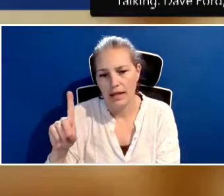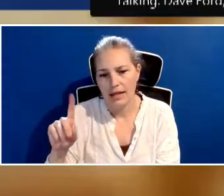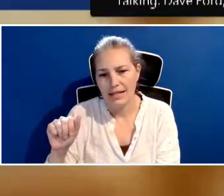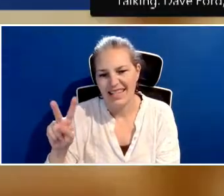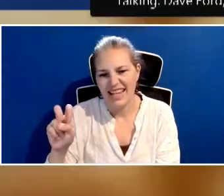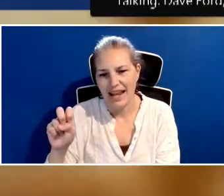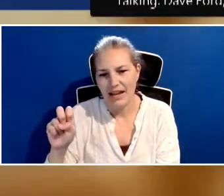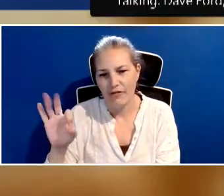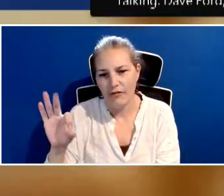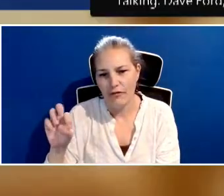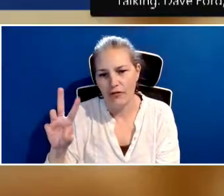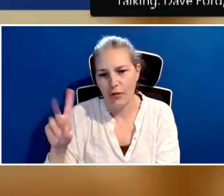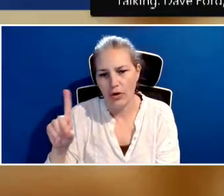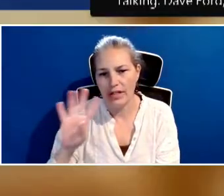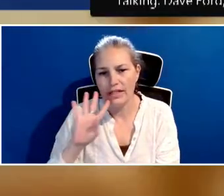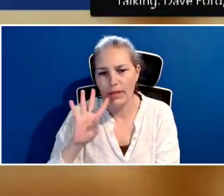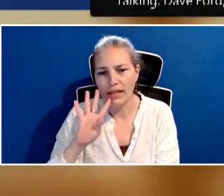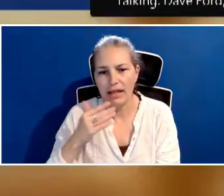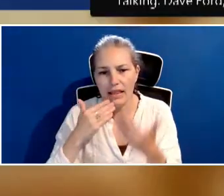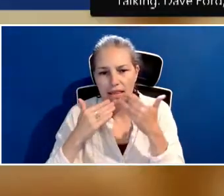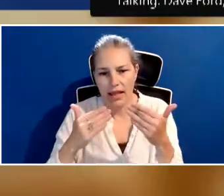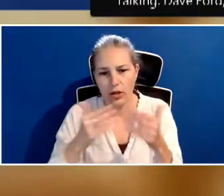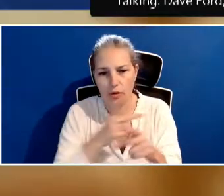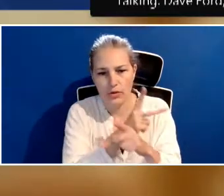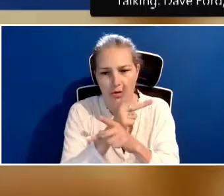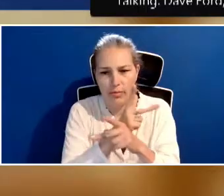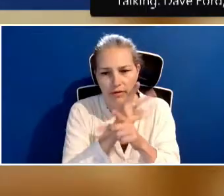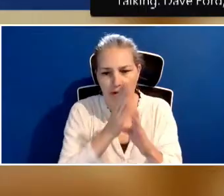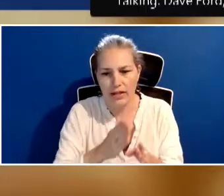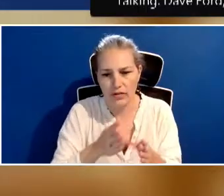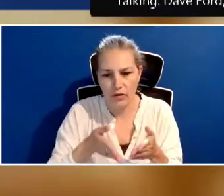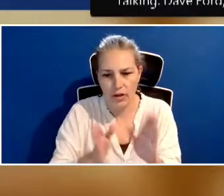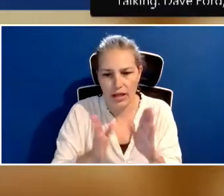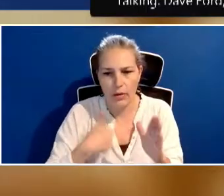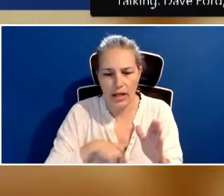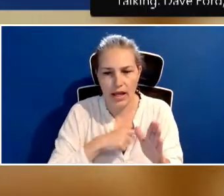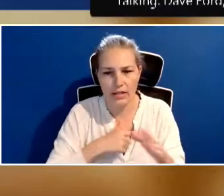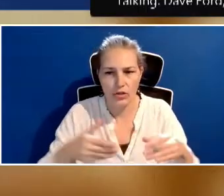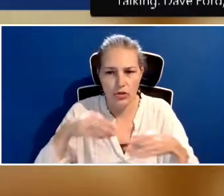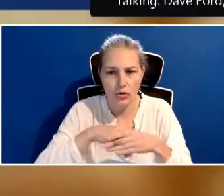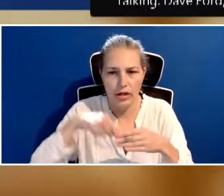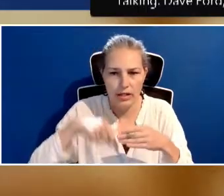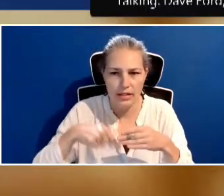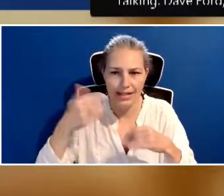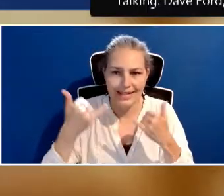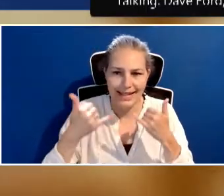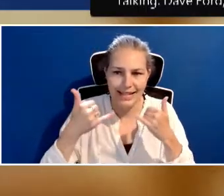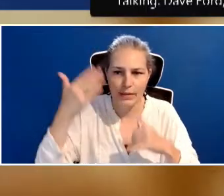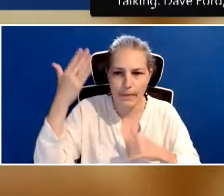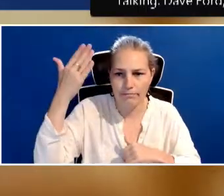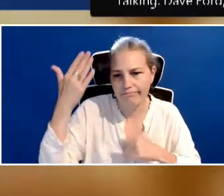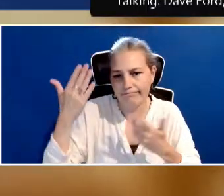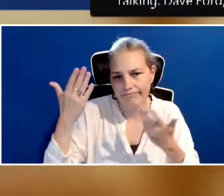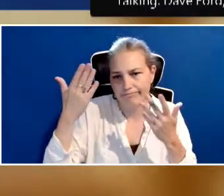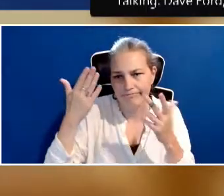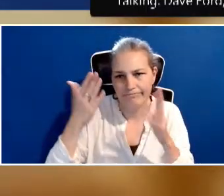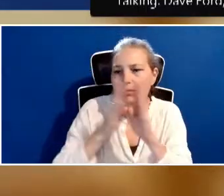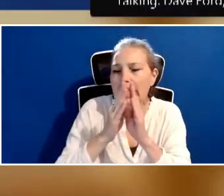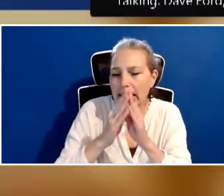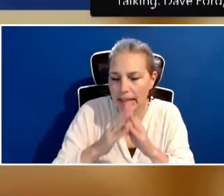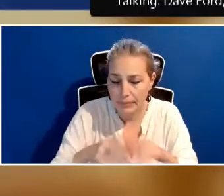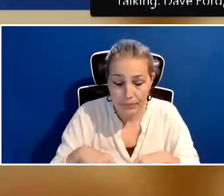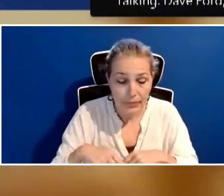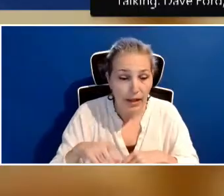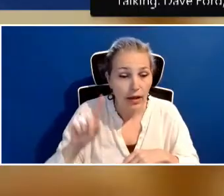Thank you, Supervisor Barger, for allowing us to participate in today's meeting. First, I'd like to kick off